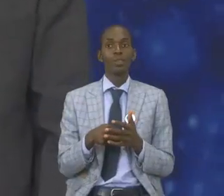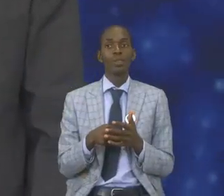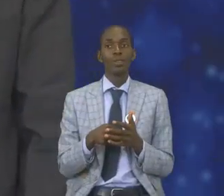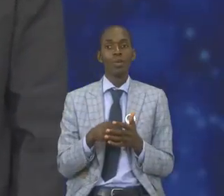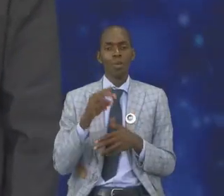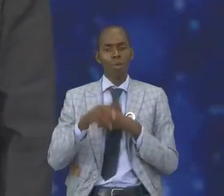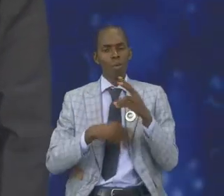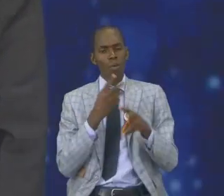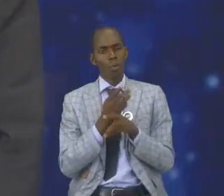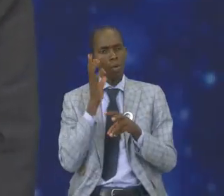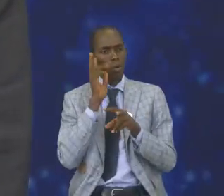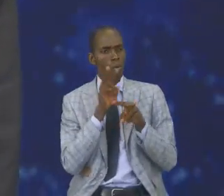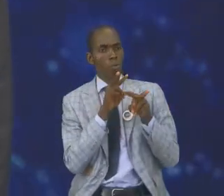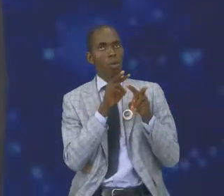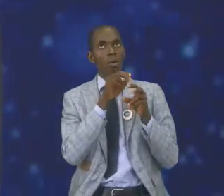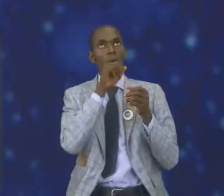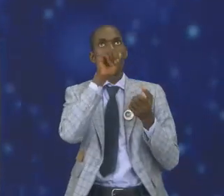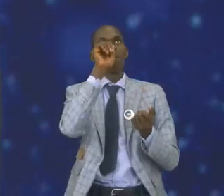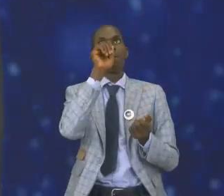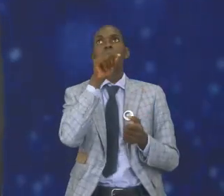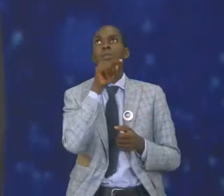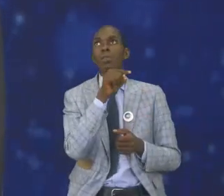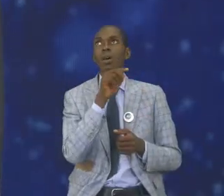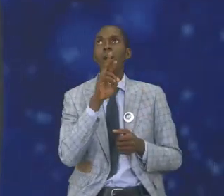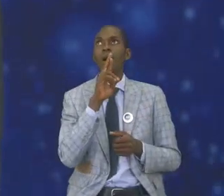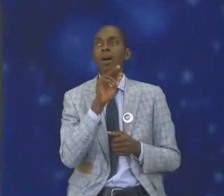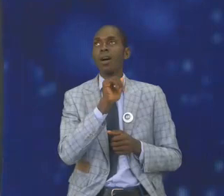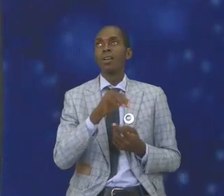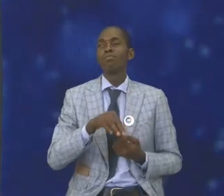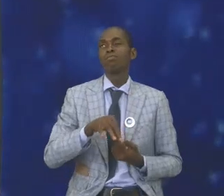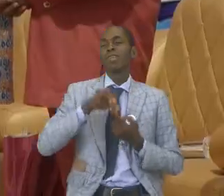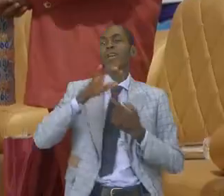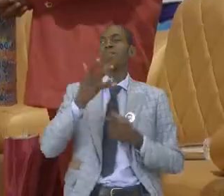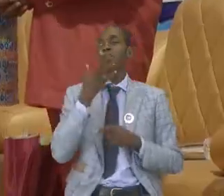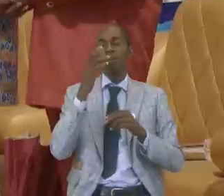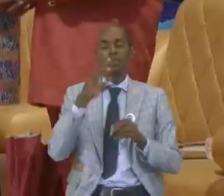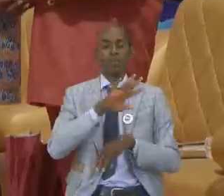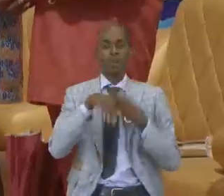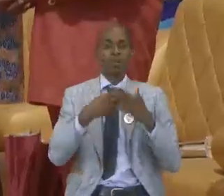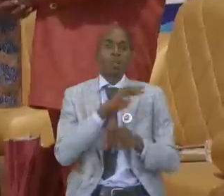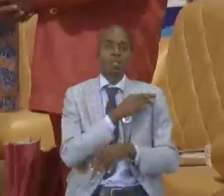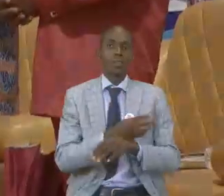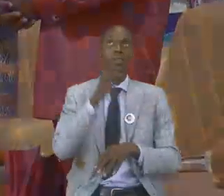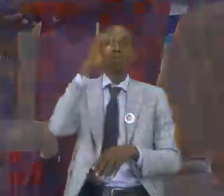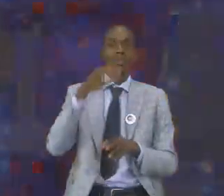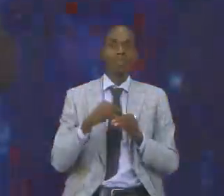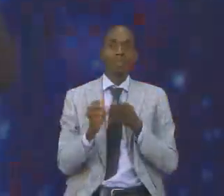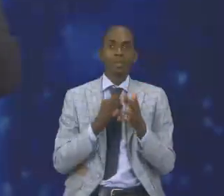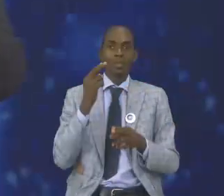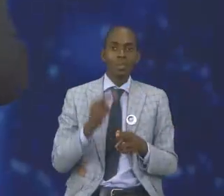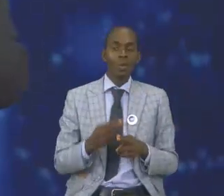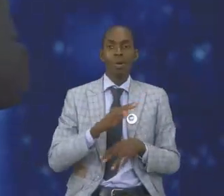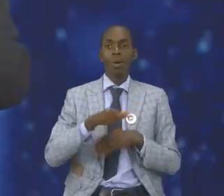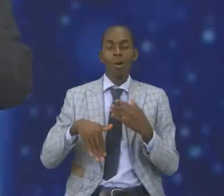you and they will know you're a special favorite of the Almighty God. All those of us